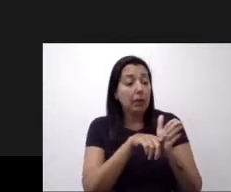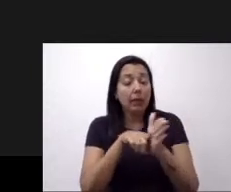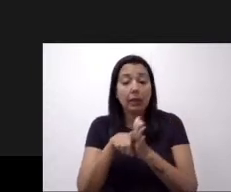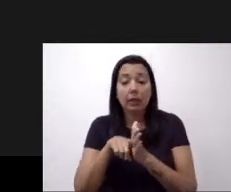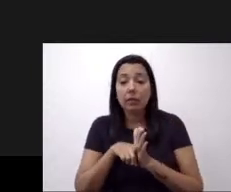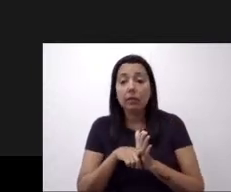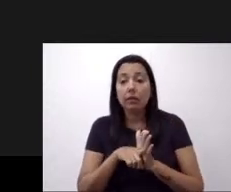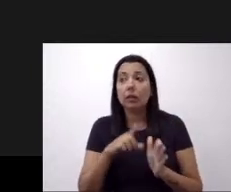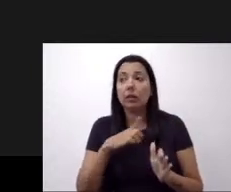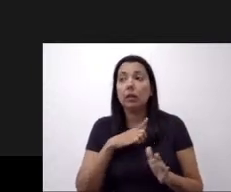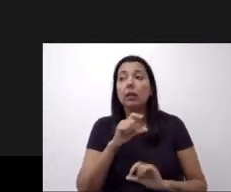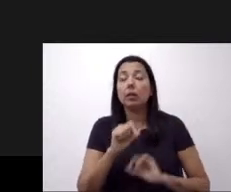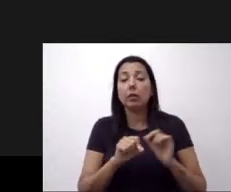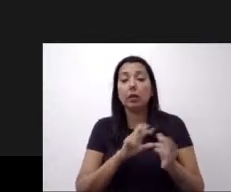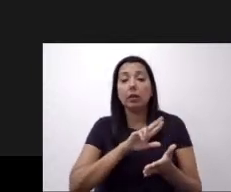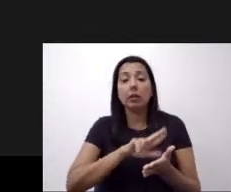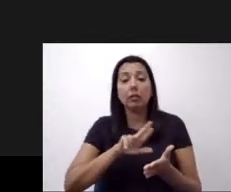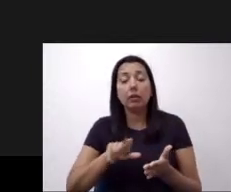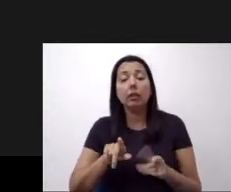action.